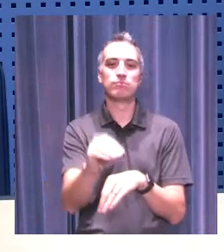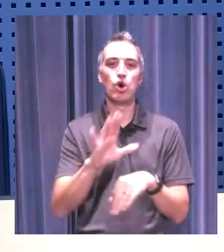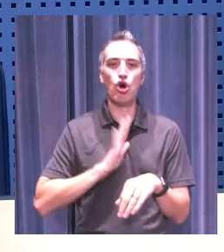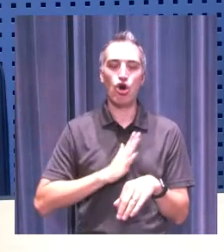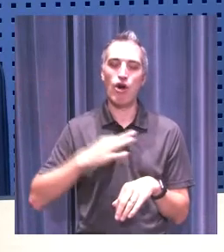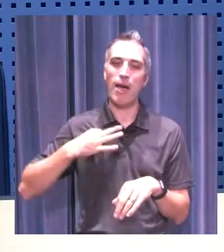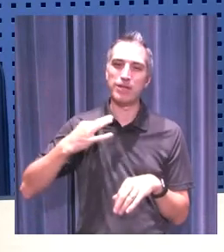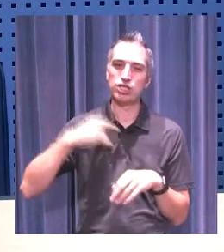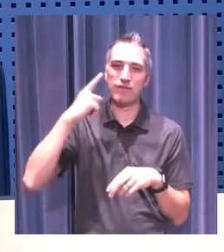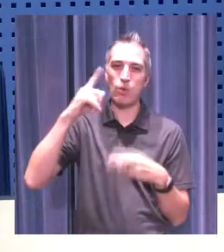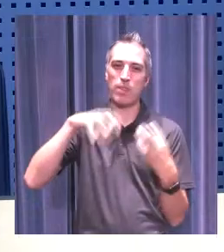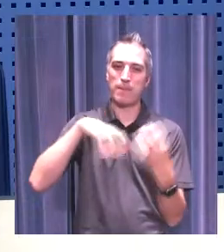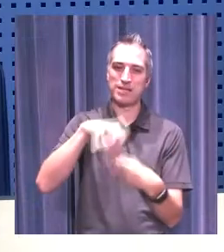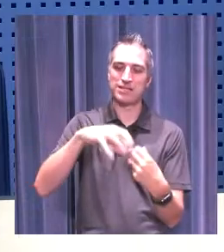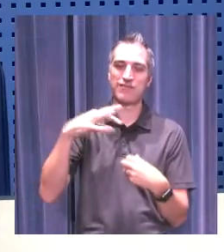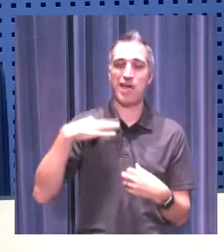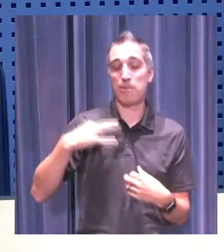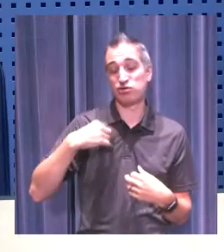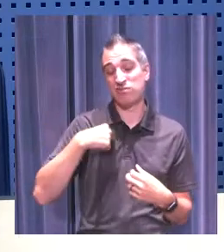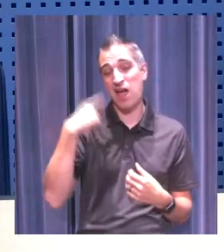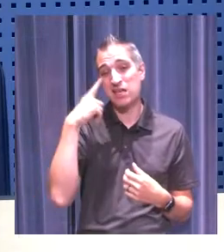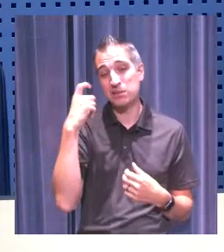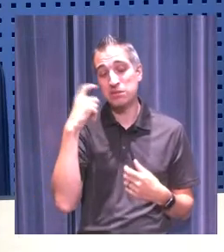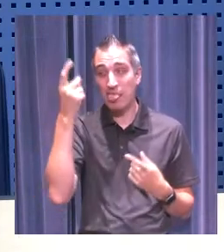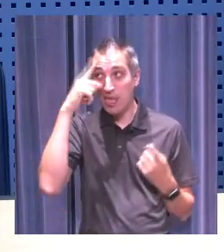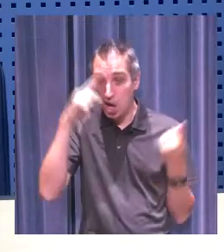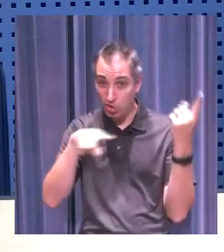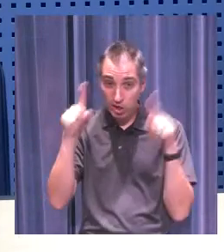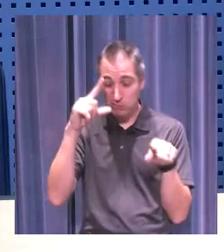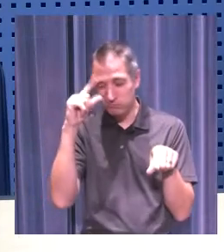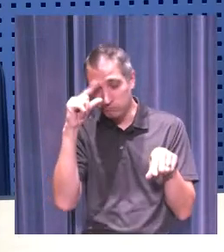mix of applicants. I suspect this was agreed to